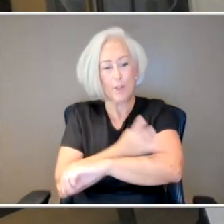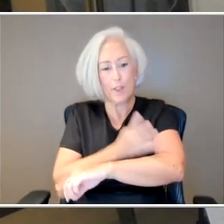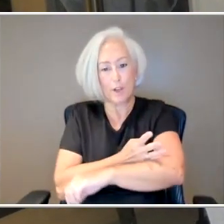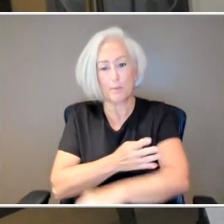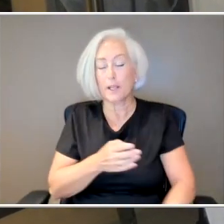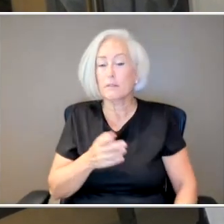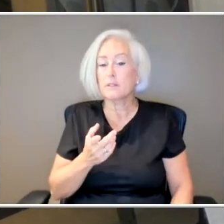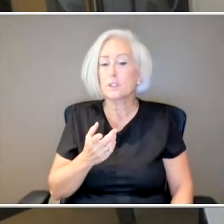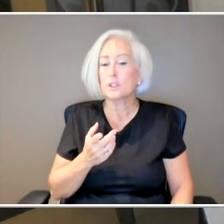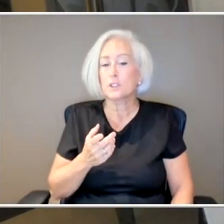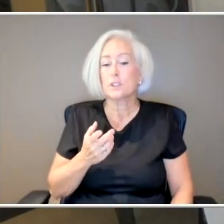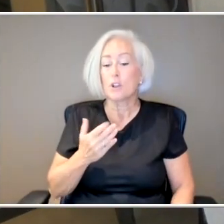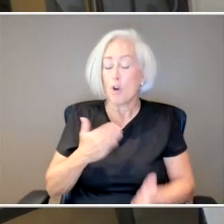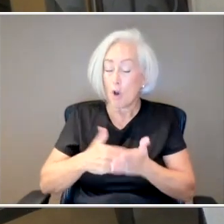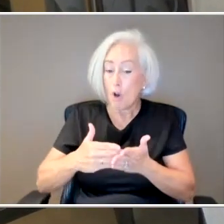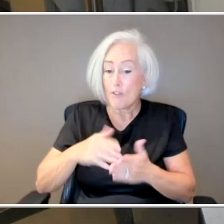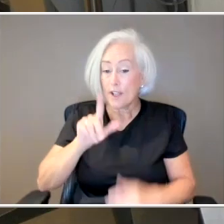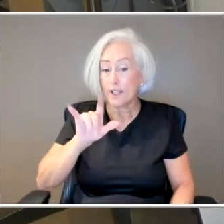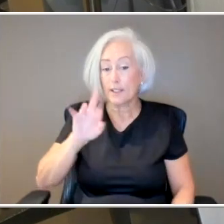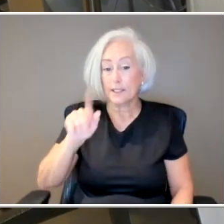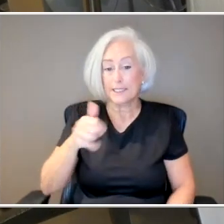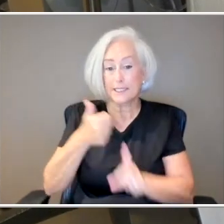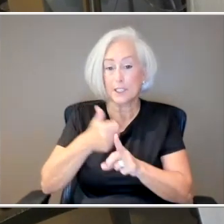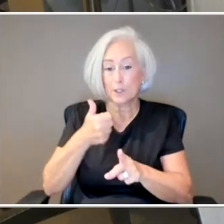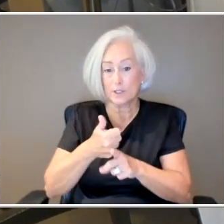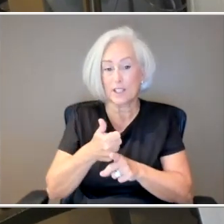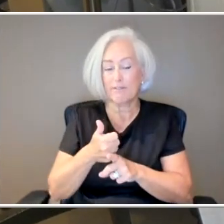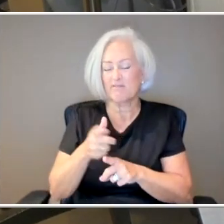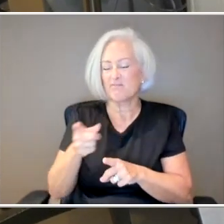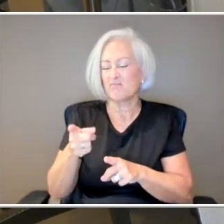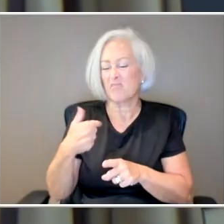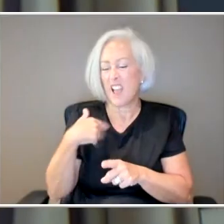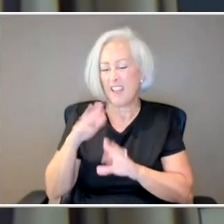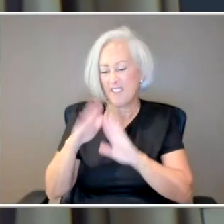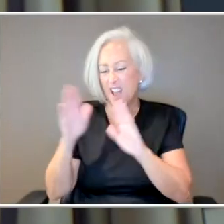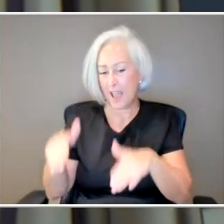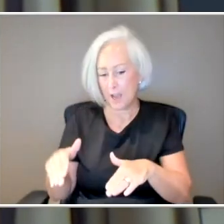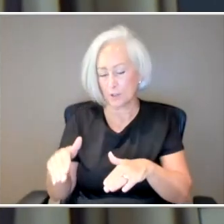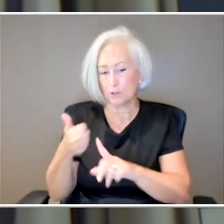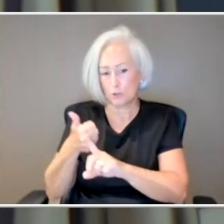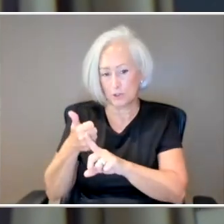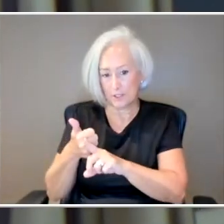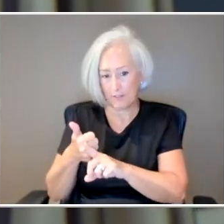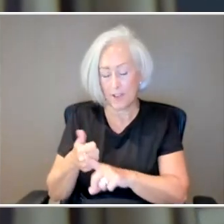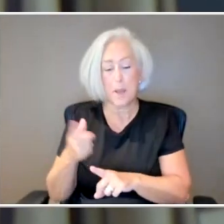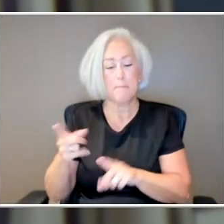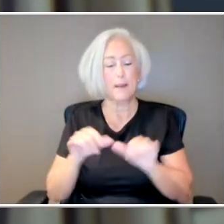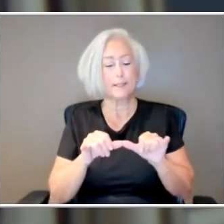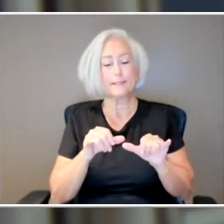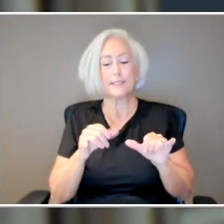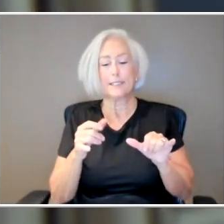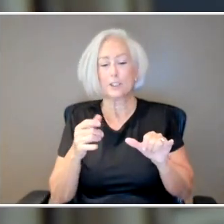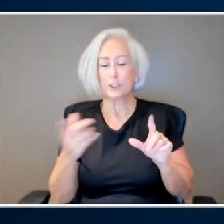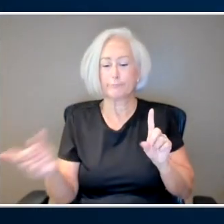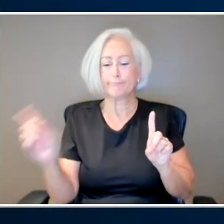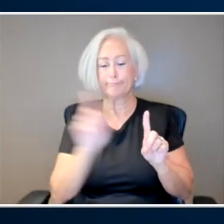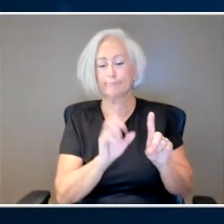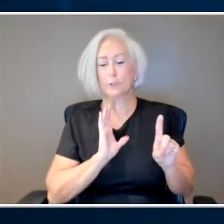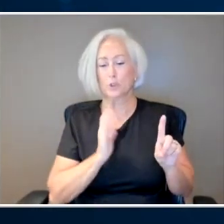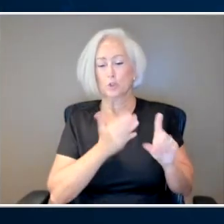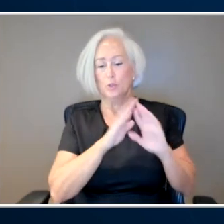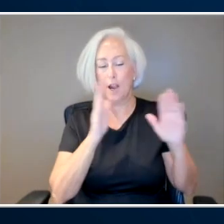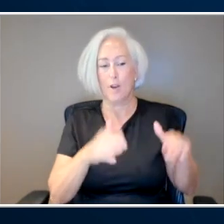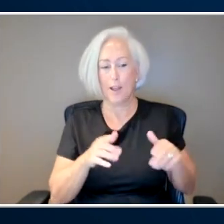Oftentimes when Lindsay has her own house, but she's been staying with us, especially through a lot of the harder parts of the treatment,